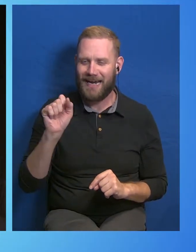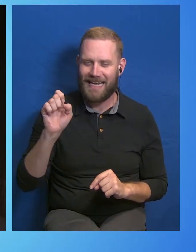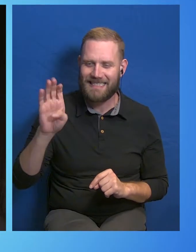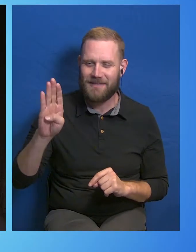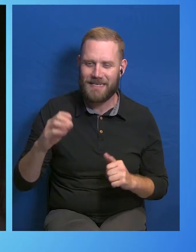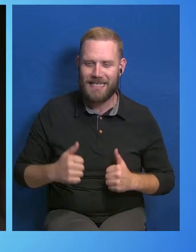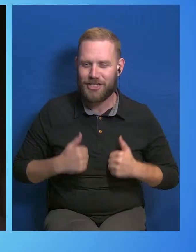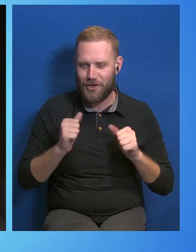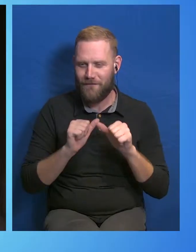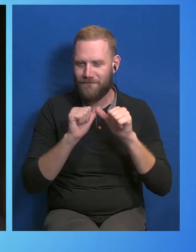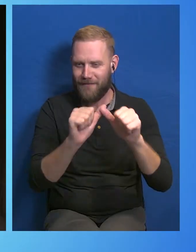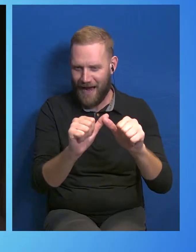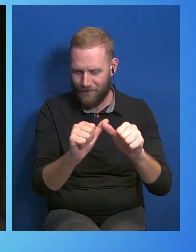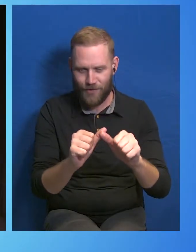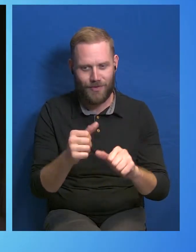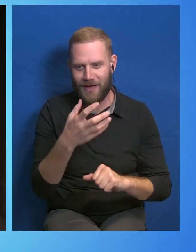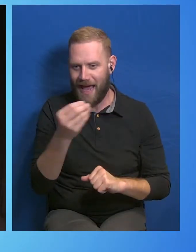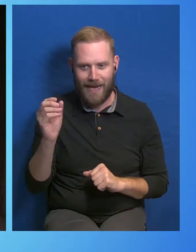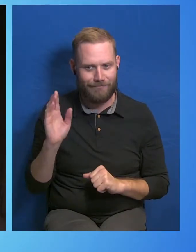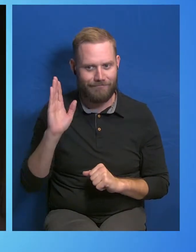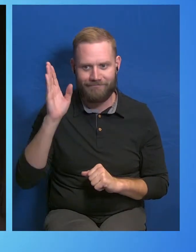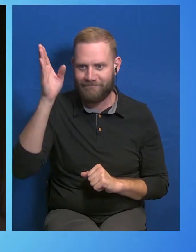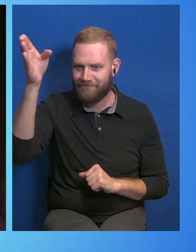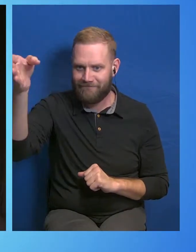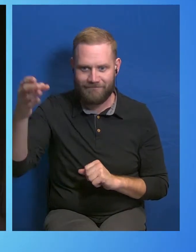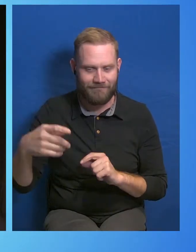survival and longevity.